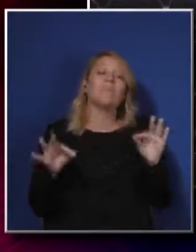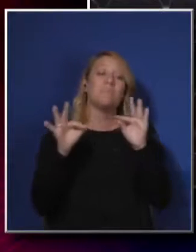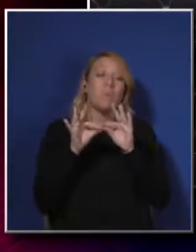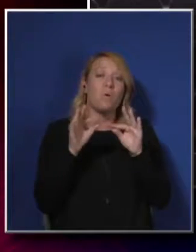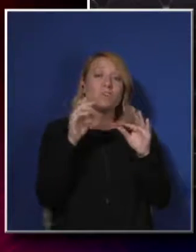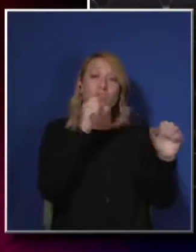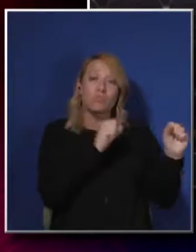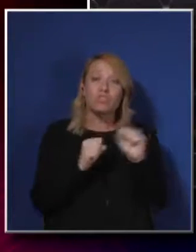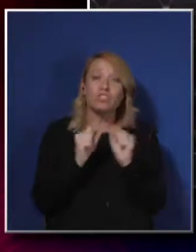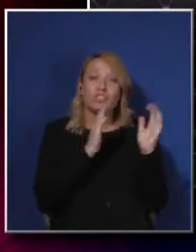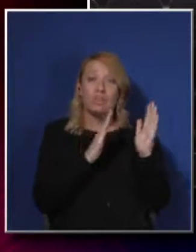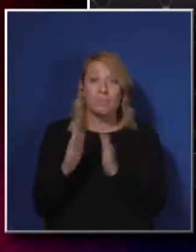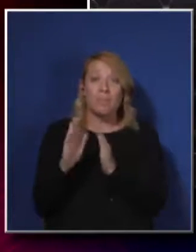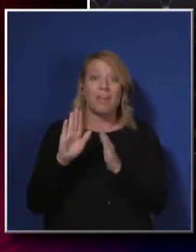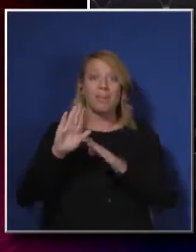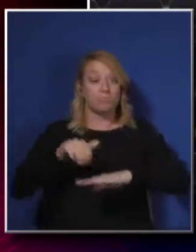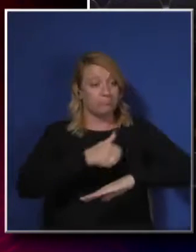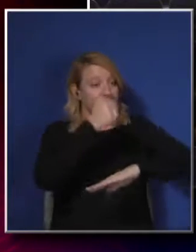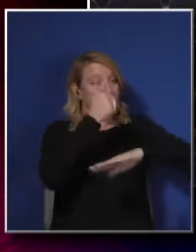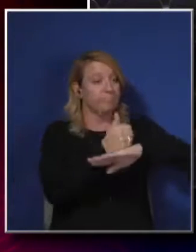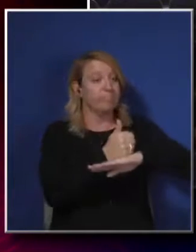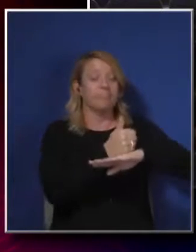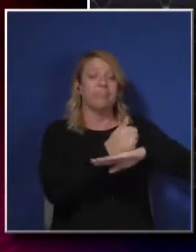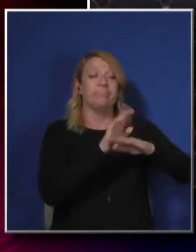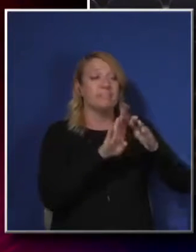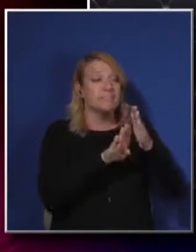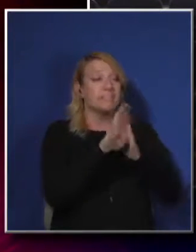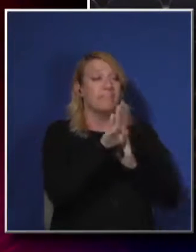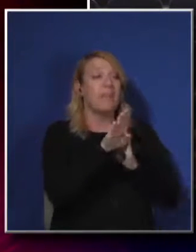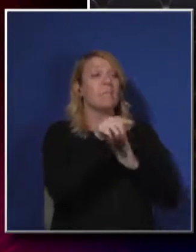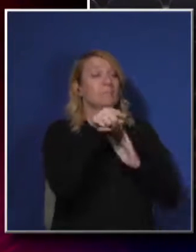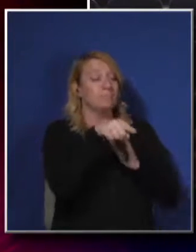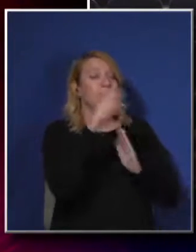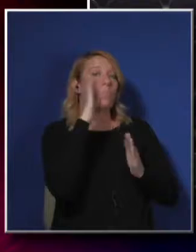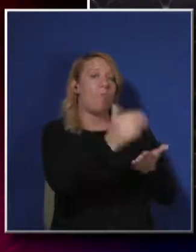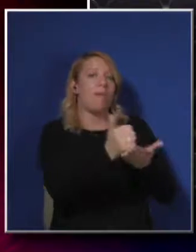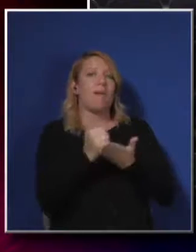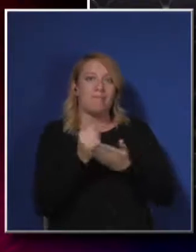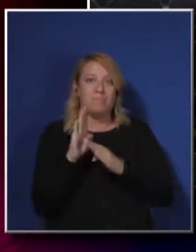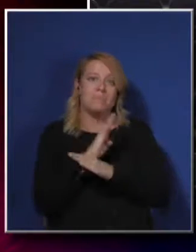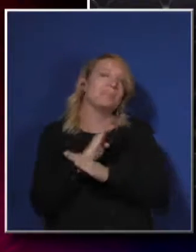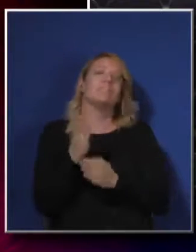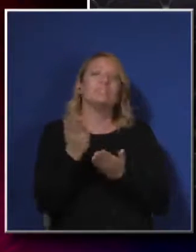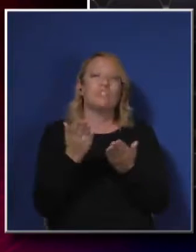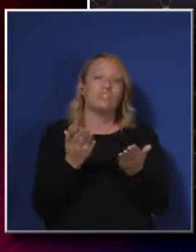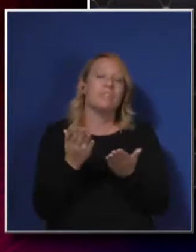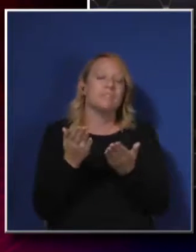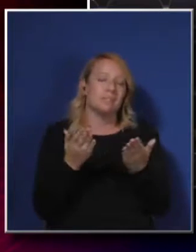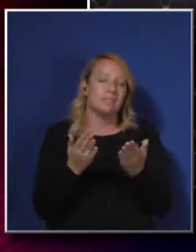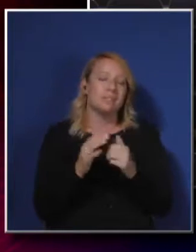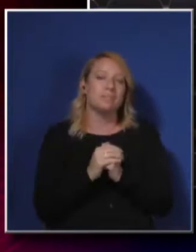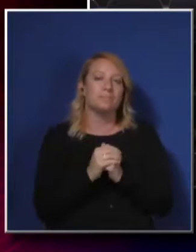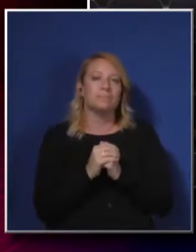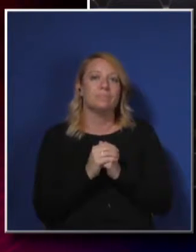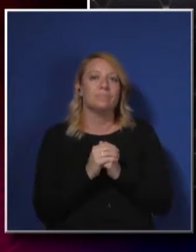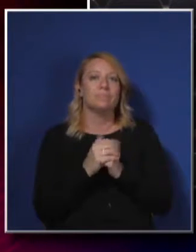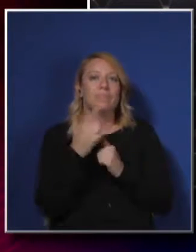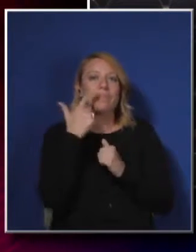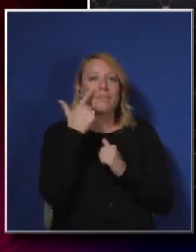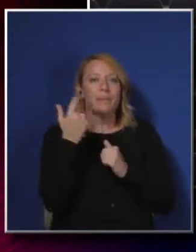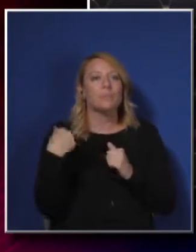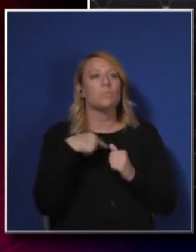plan is developed. It will only help continue business services in supporting the efforts to implement our